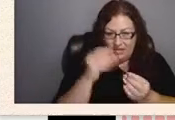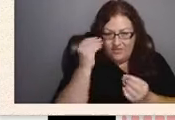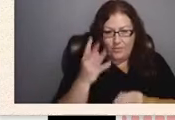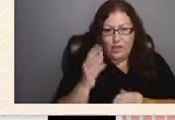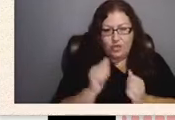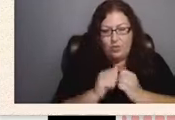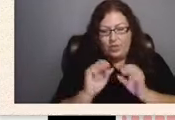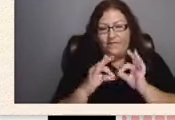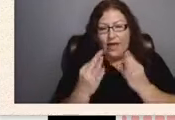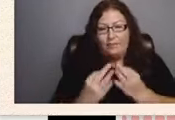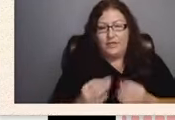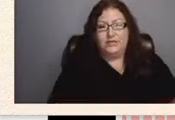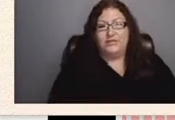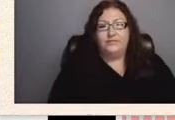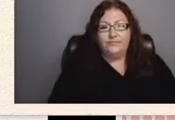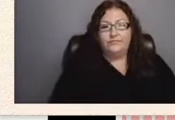families.